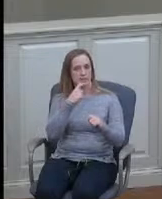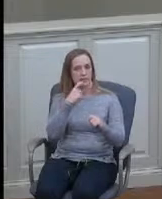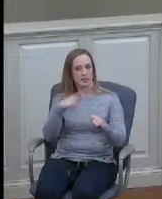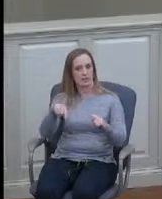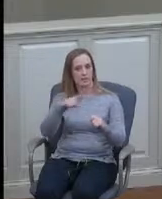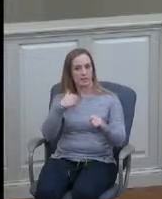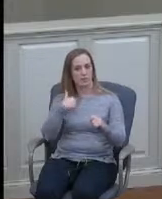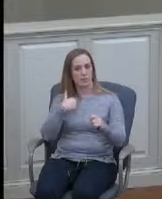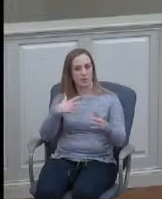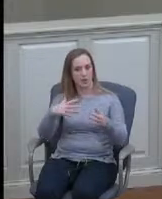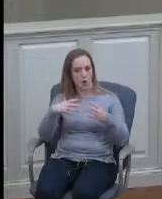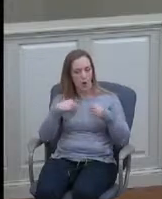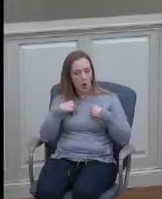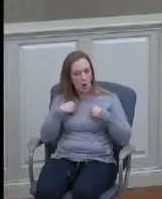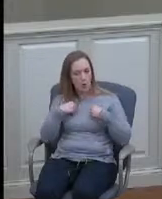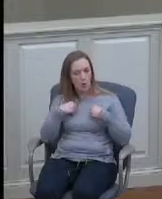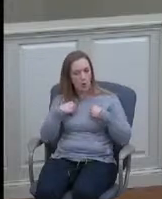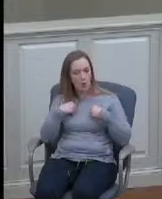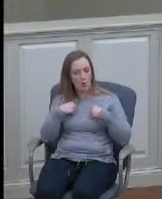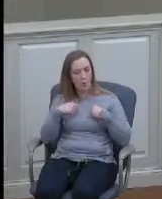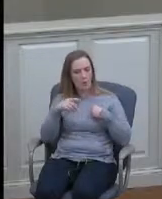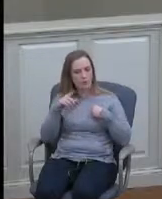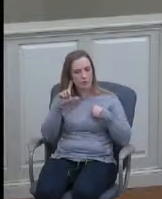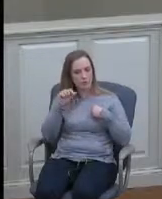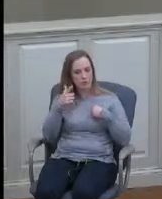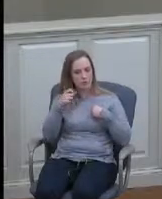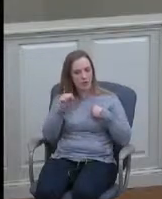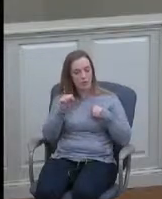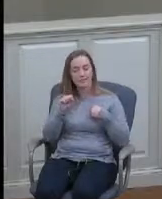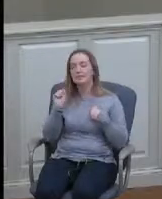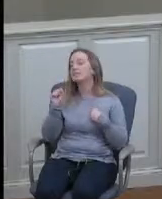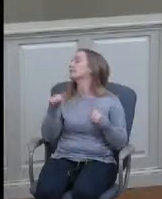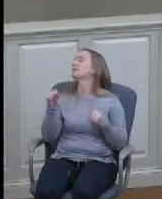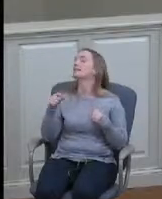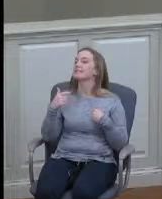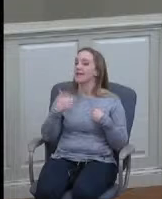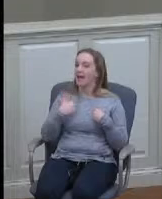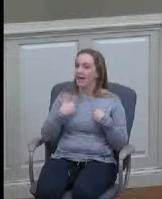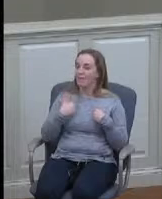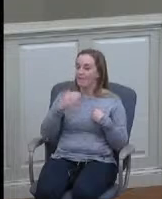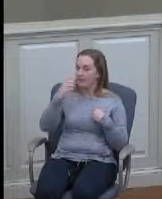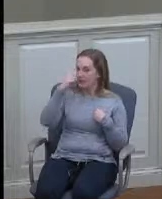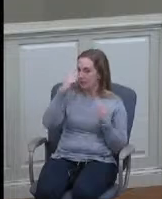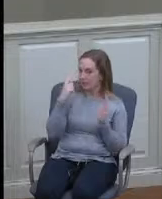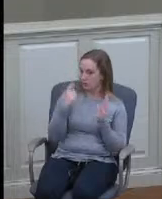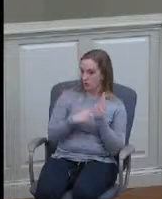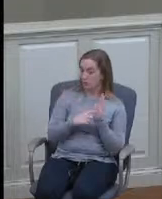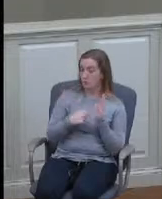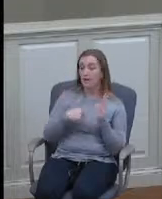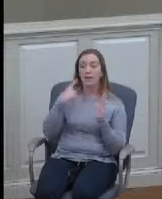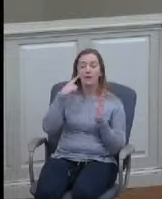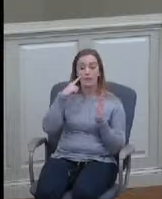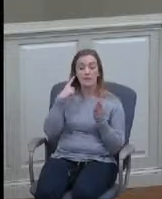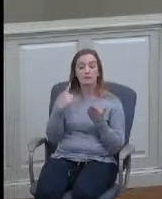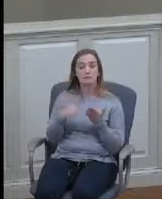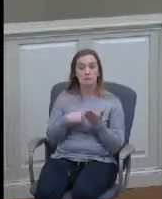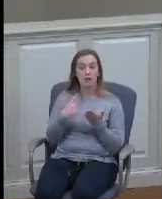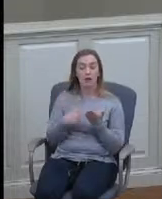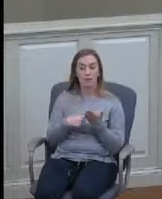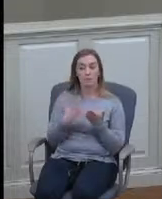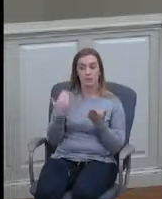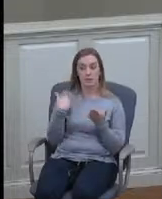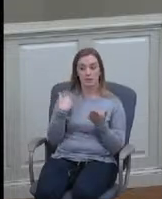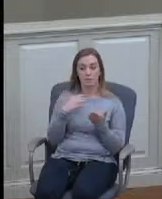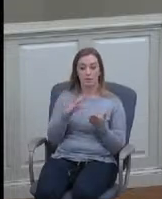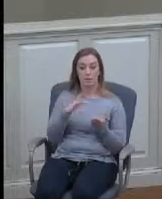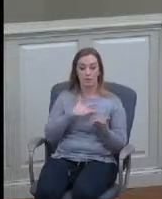the owners of them? They just didn't have a place to There store has them? been an acknowledgement, and I think that at times the Heart of Danville has said that they own the